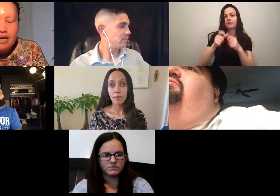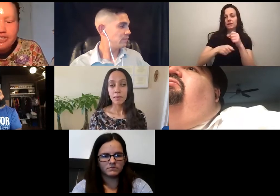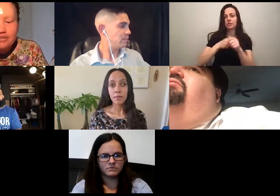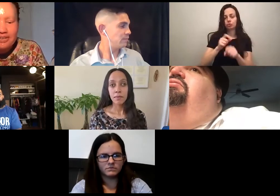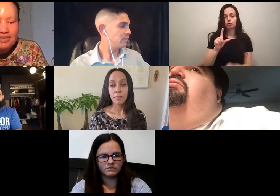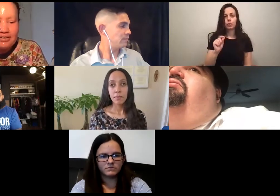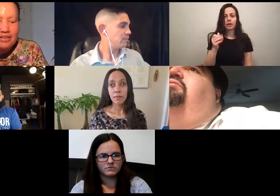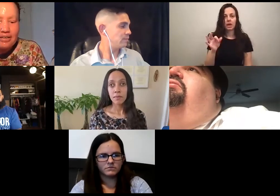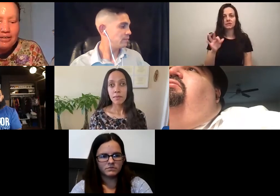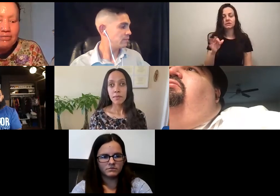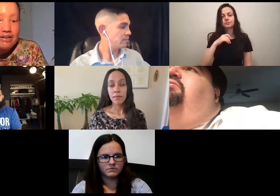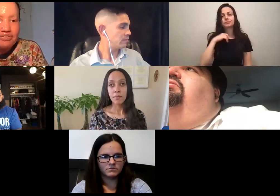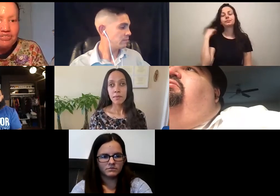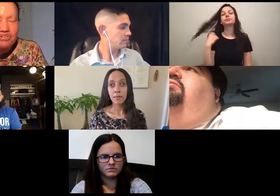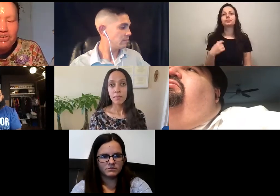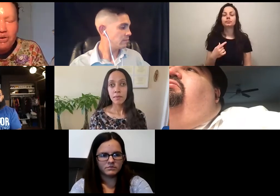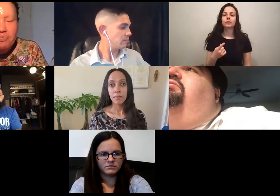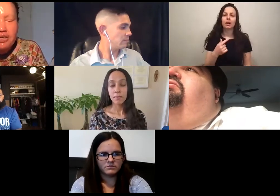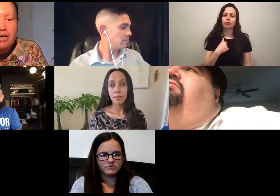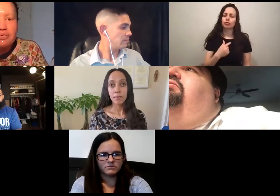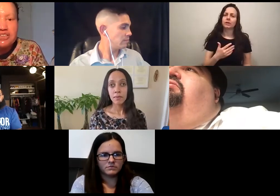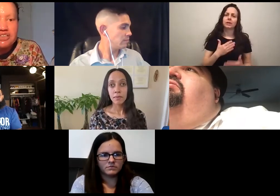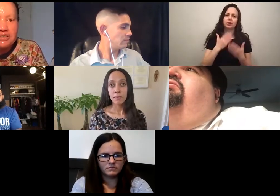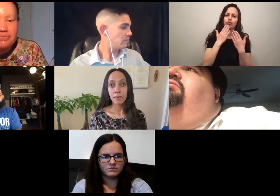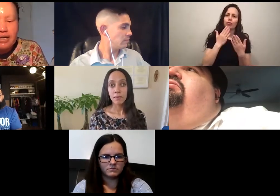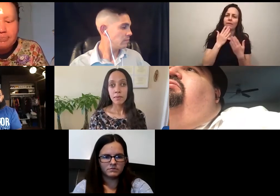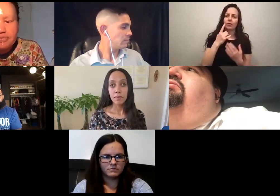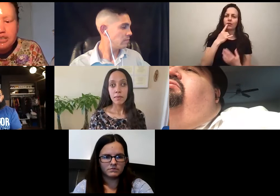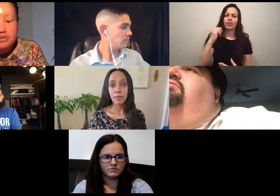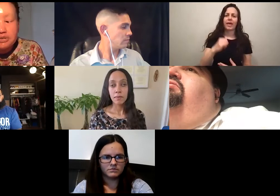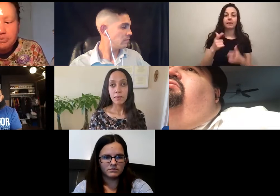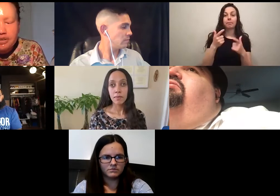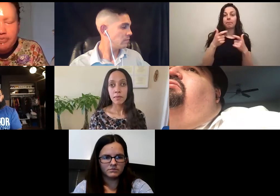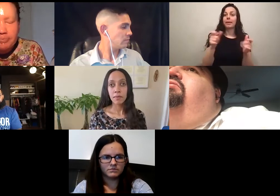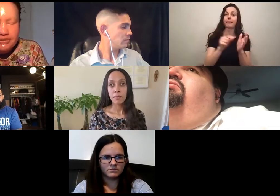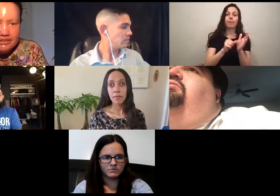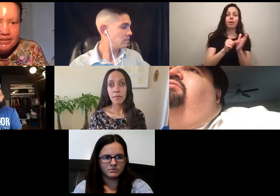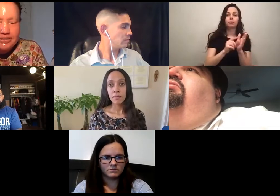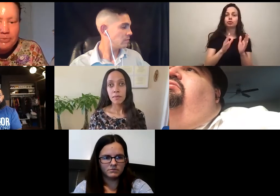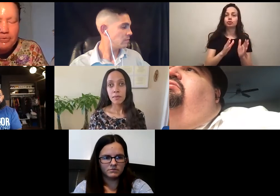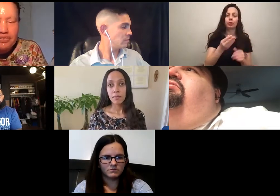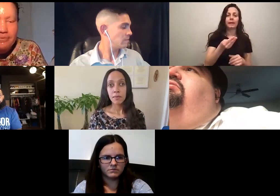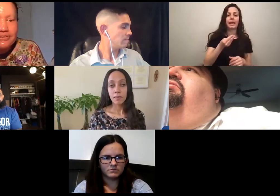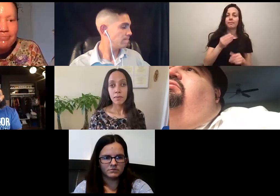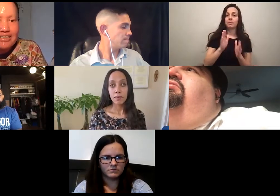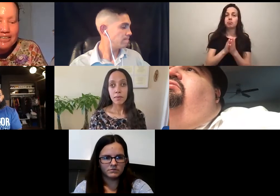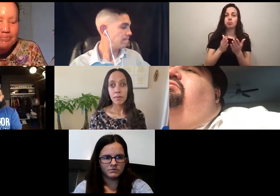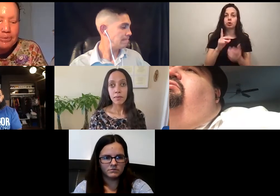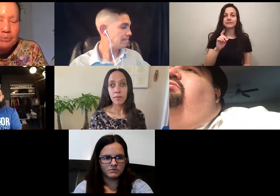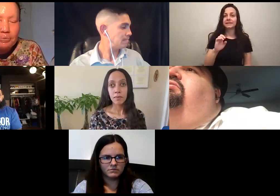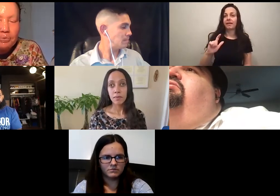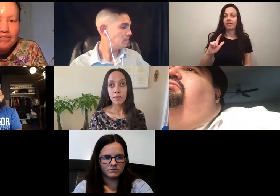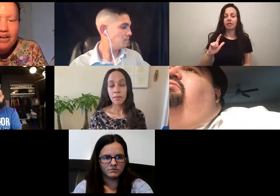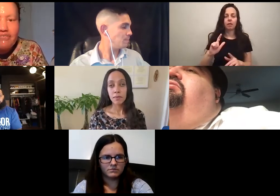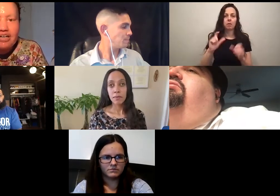I'm absolutely grateful for a very big publisher to give me a book deal and to work with them. It was amazing.